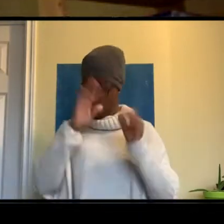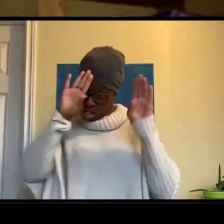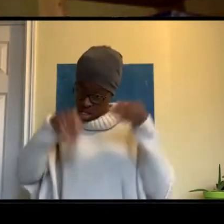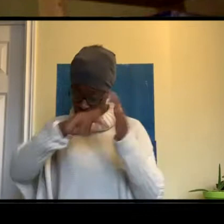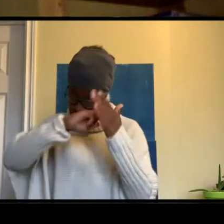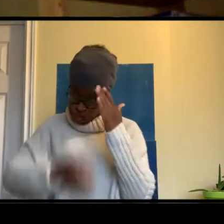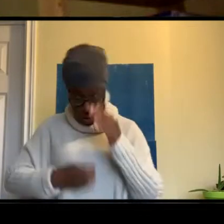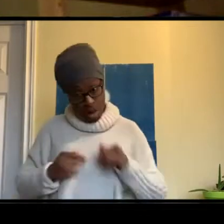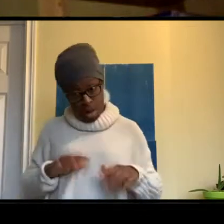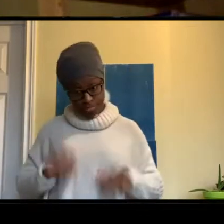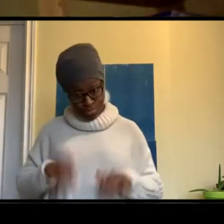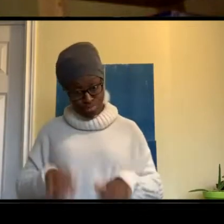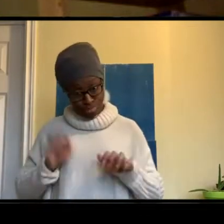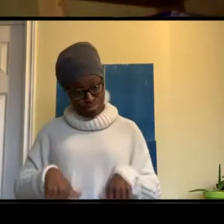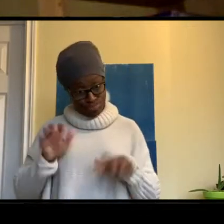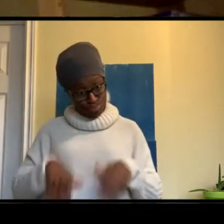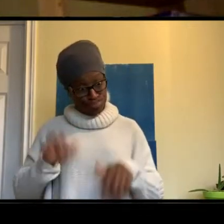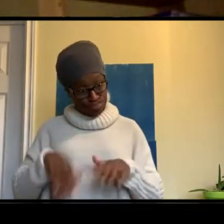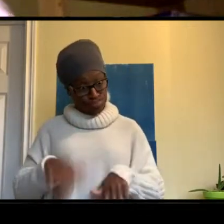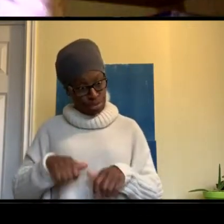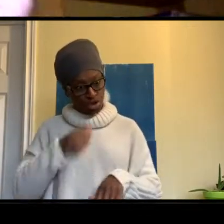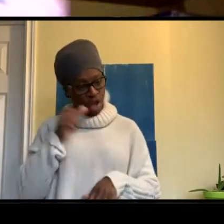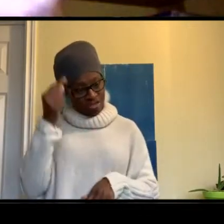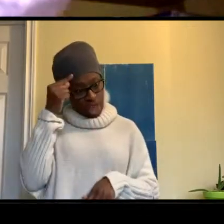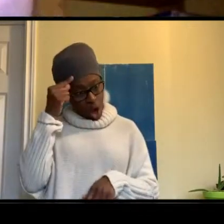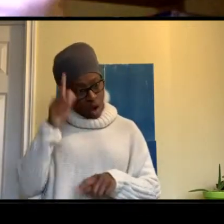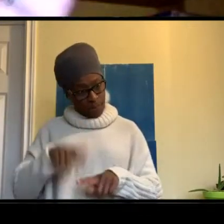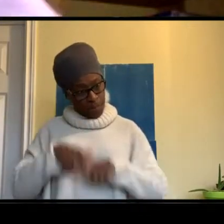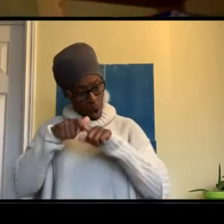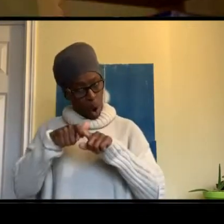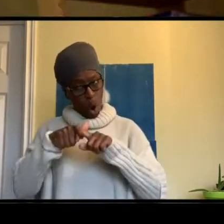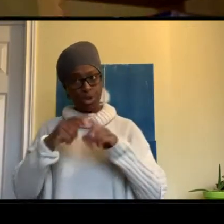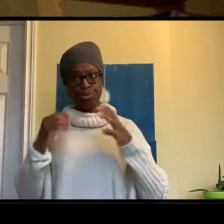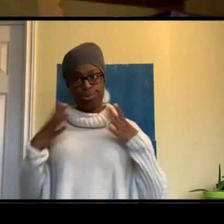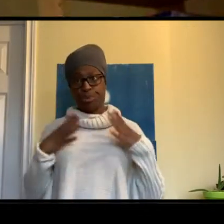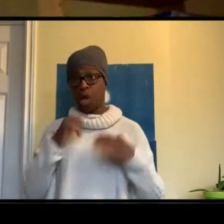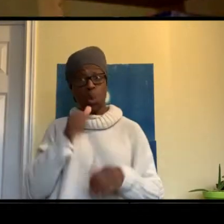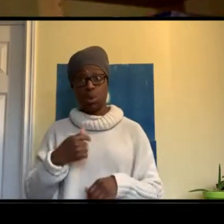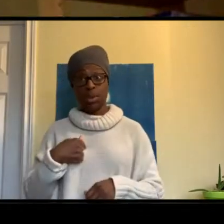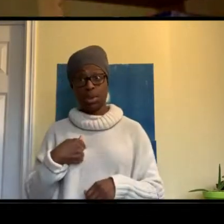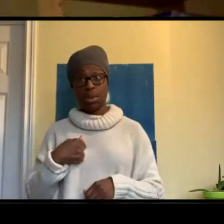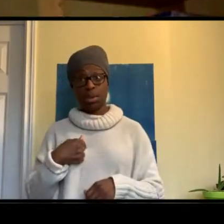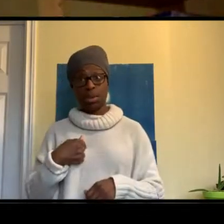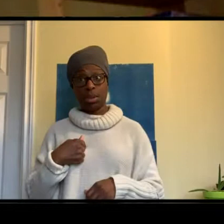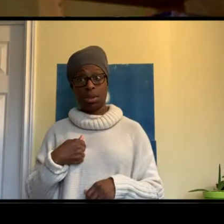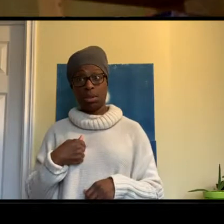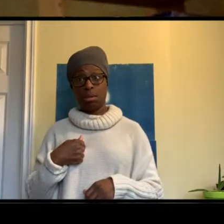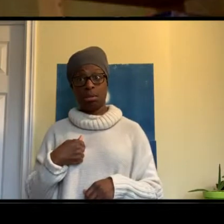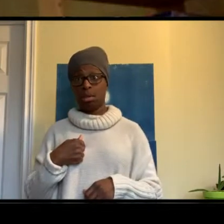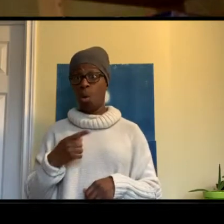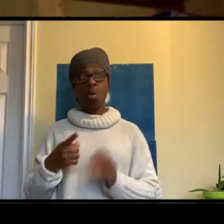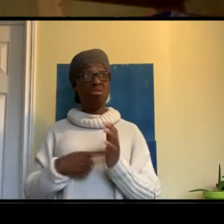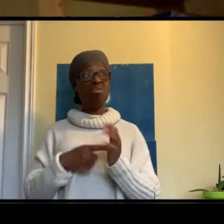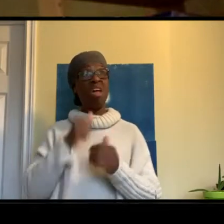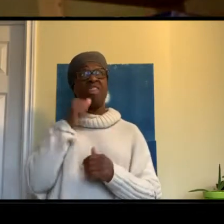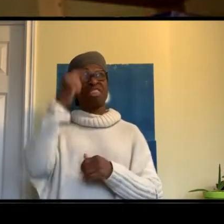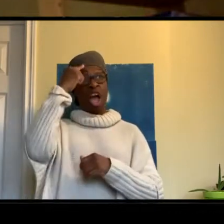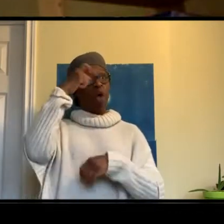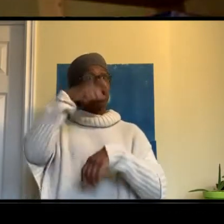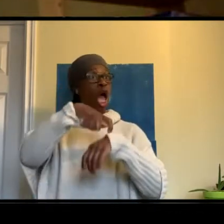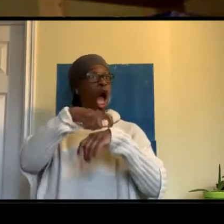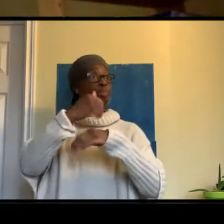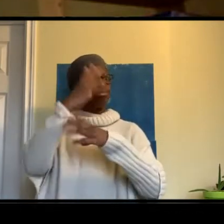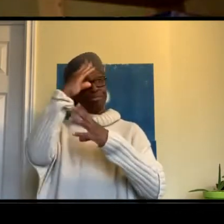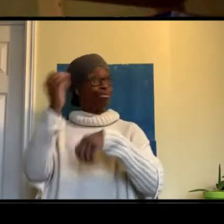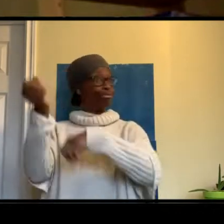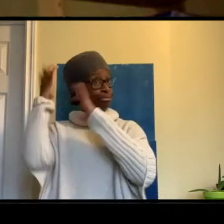working on something like a grant application, once everything starts to click in my brain and I'm going and I'm just typing away and I don't want to stop, I can forget to